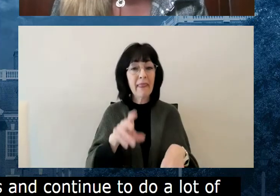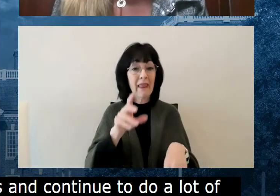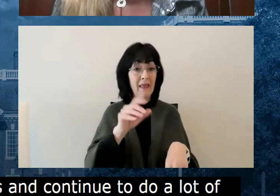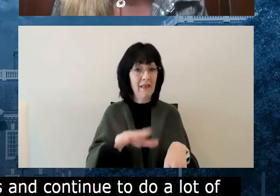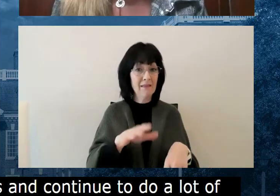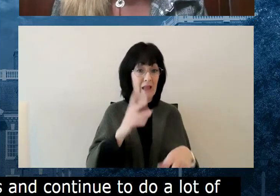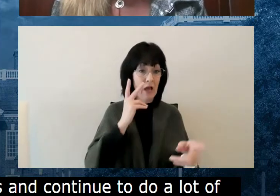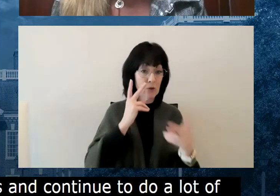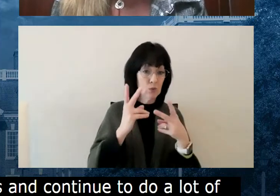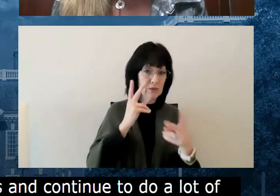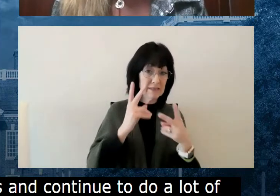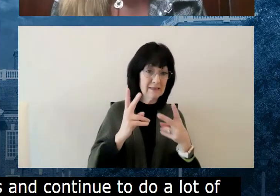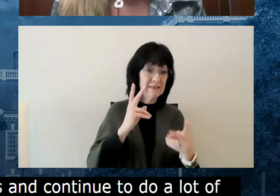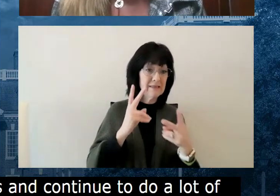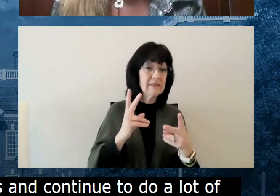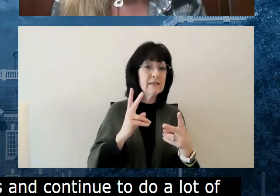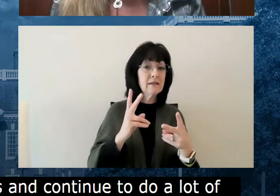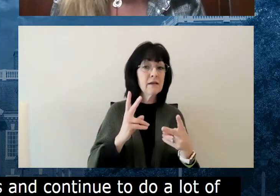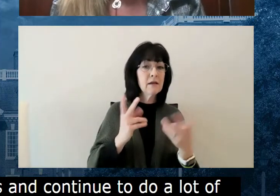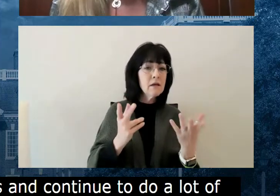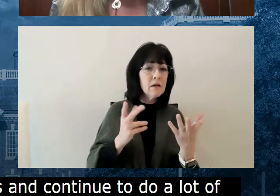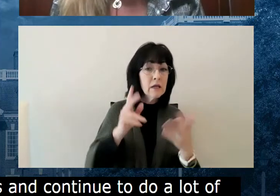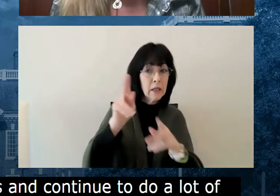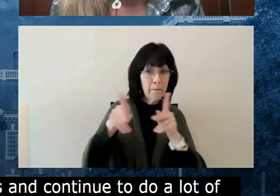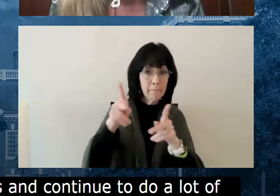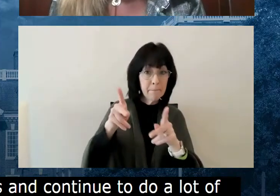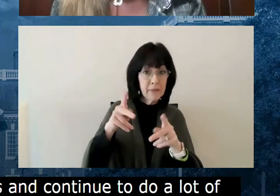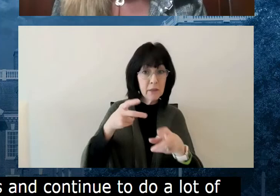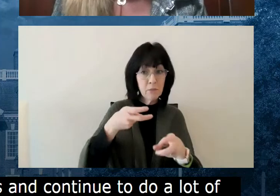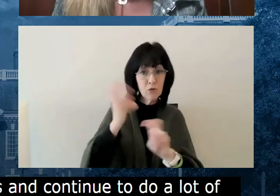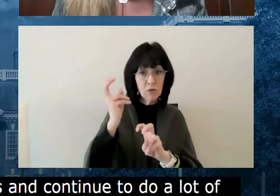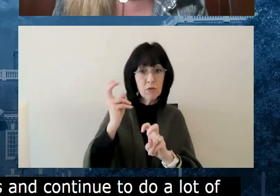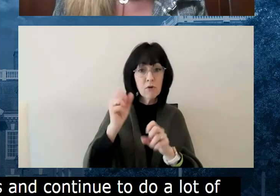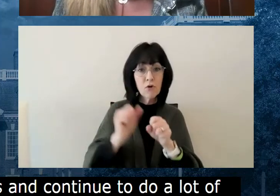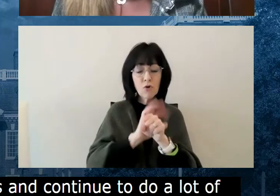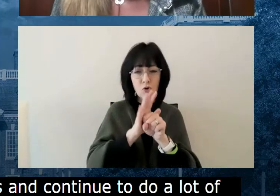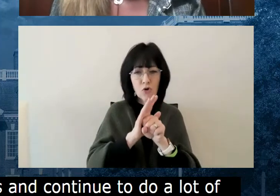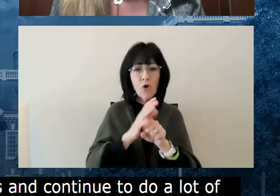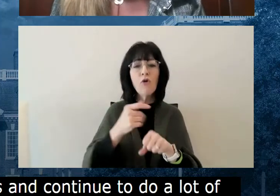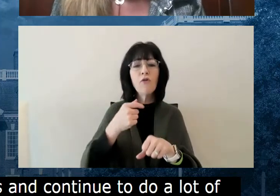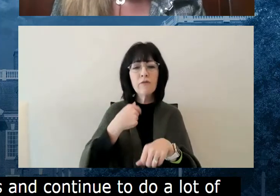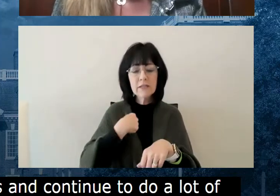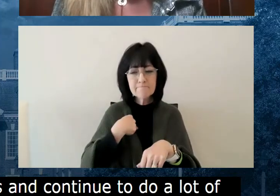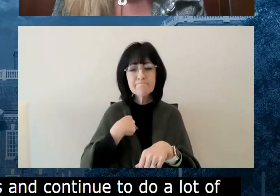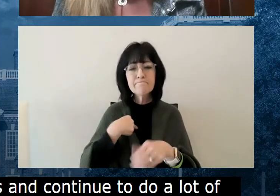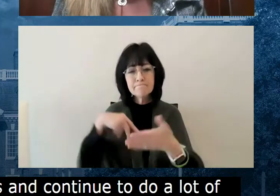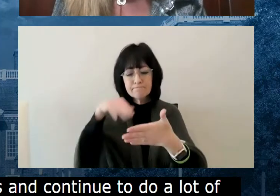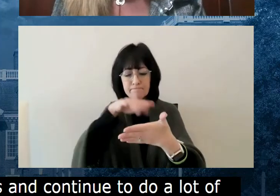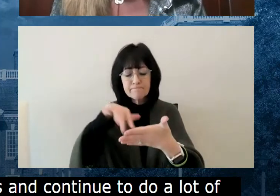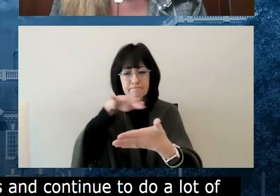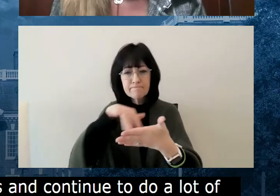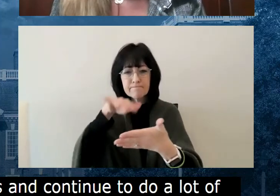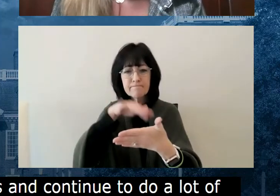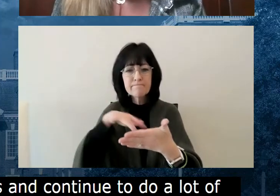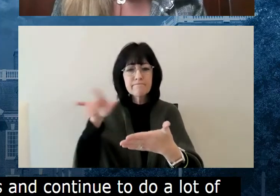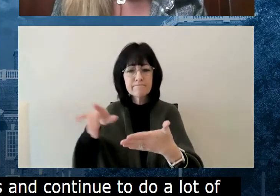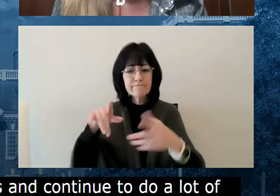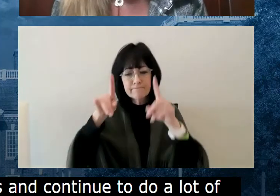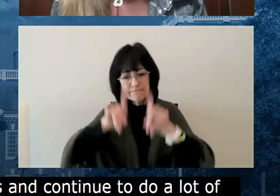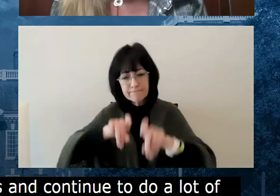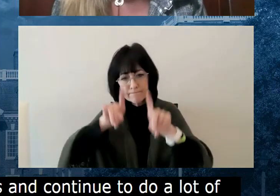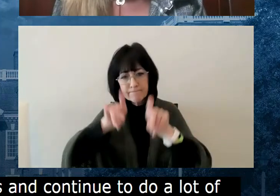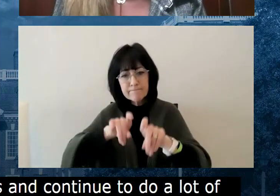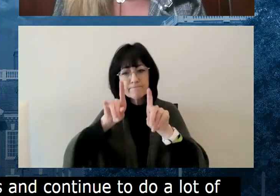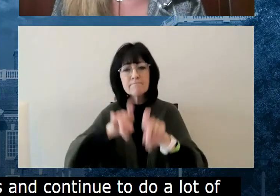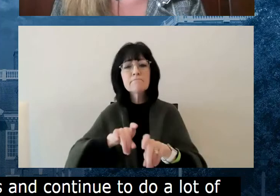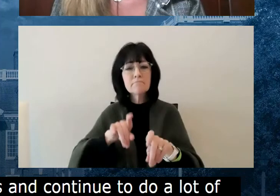we're seeing in the state, so we can have a better understanding of what variants we are seeing. And so far, we